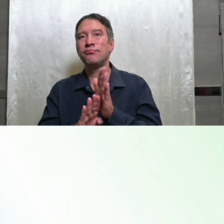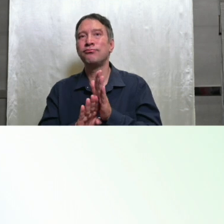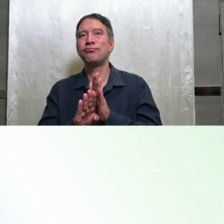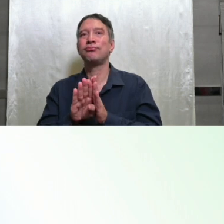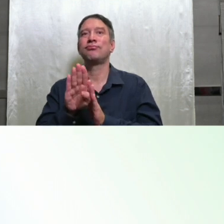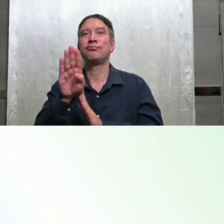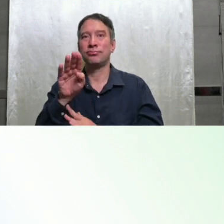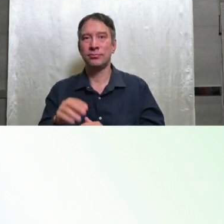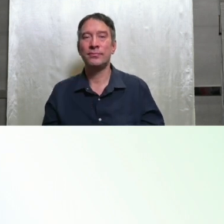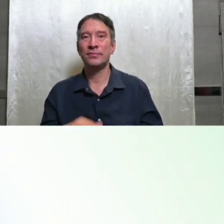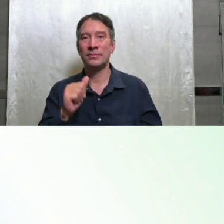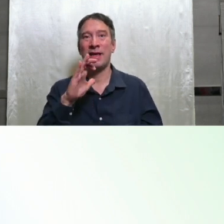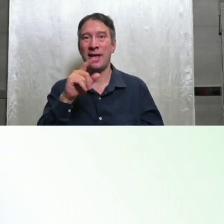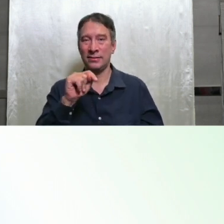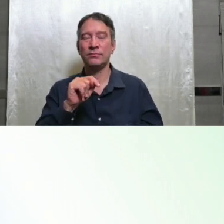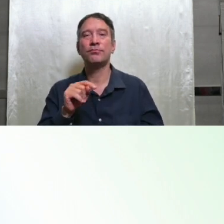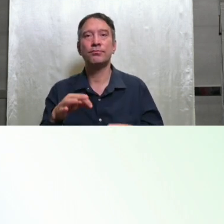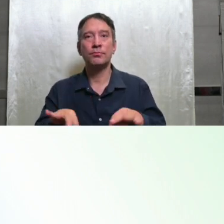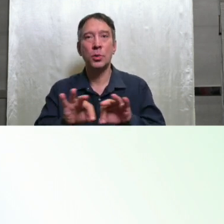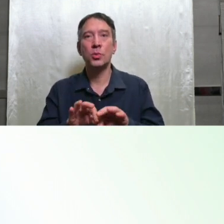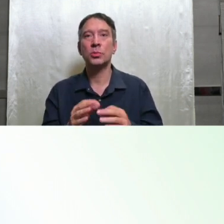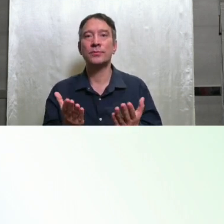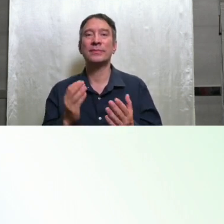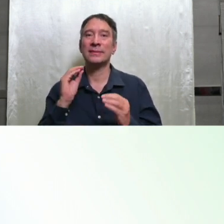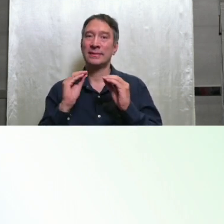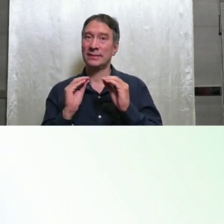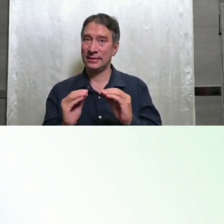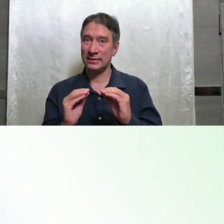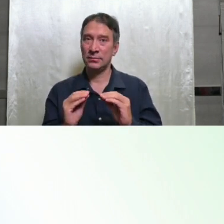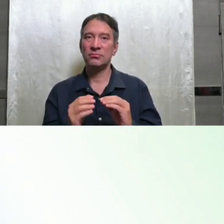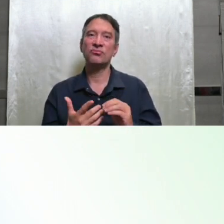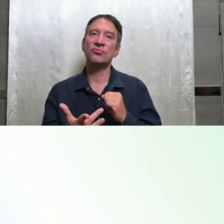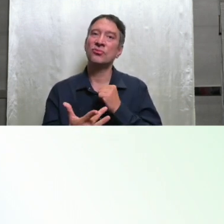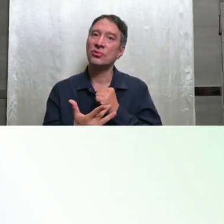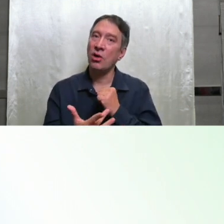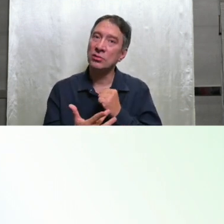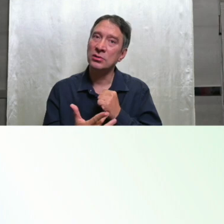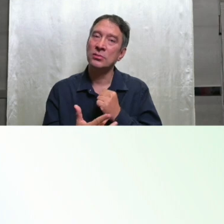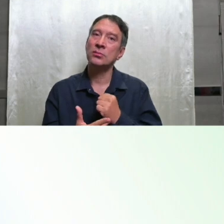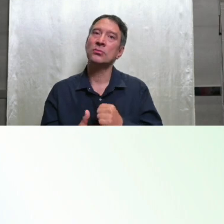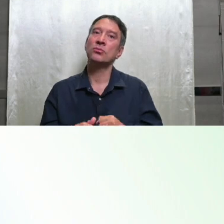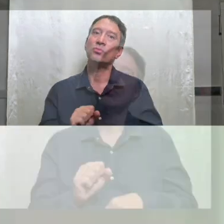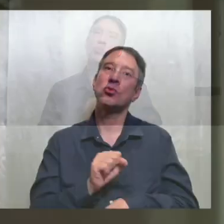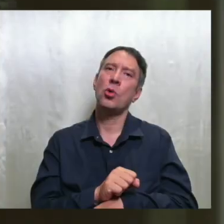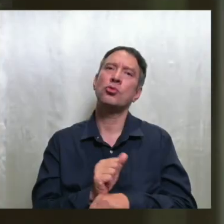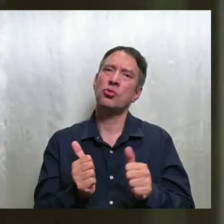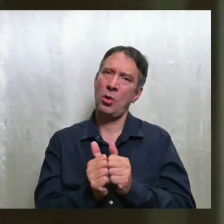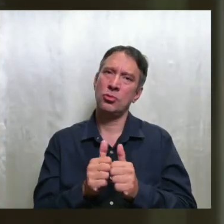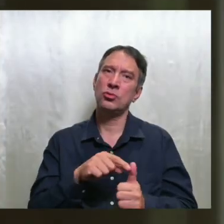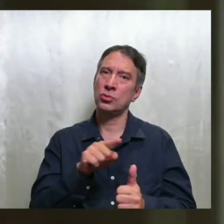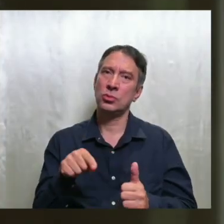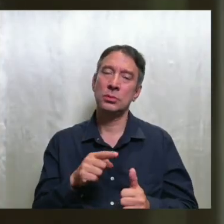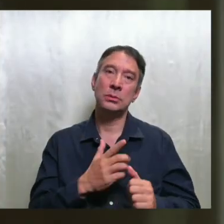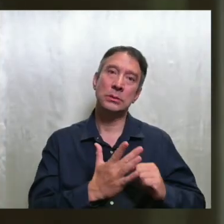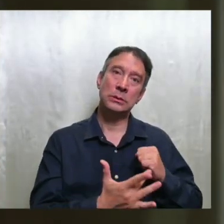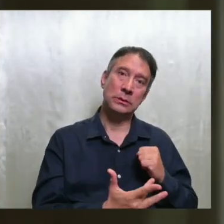are teachers engaging with teachers, and we are building technologies by the teachers for the teachers and the